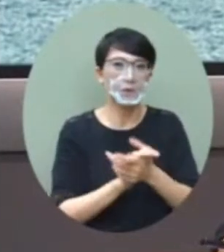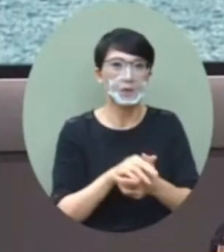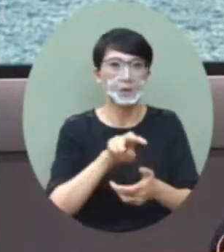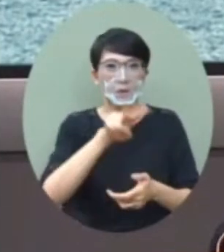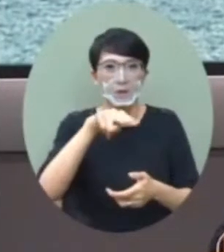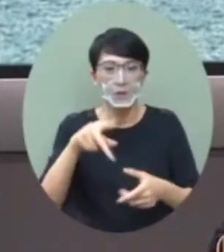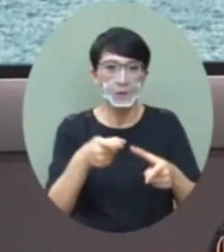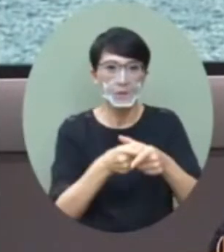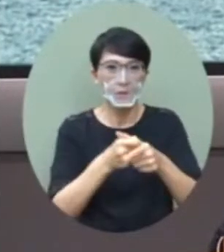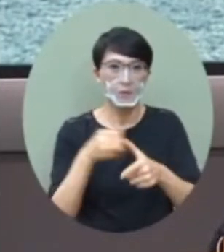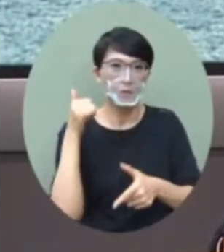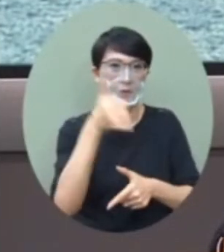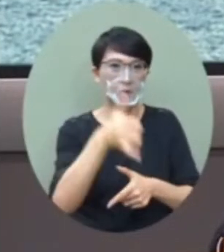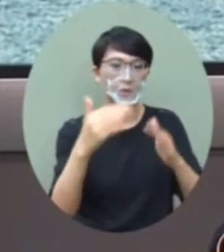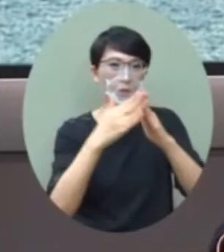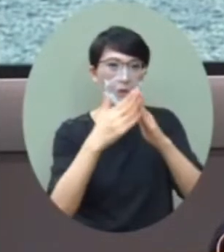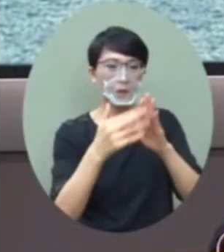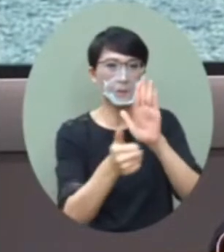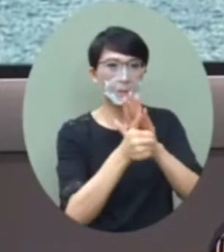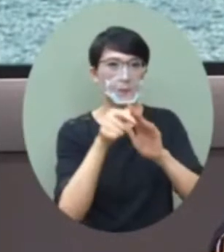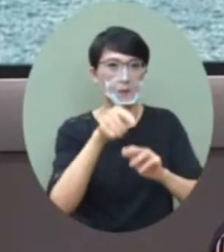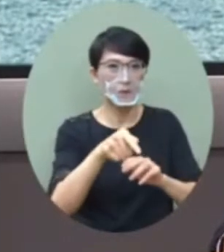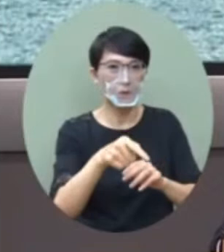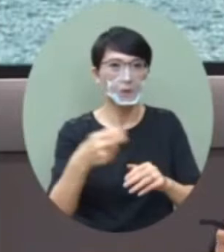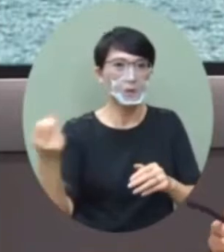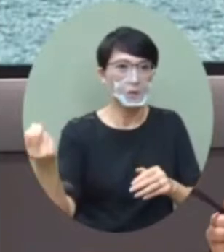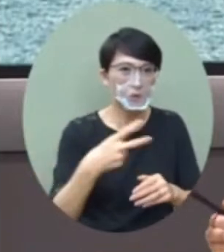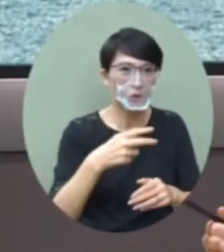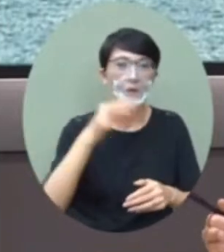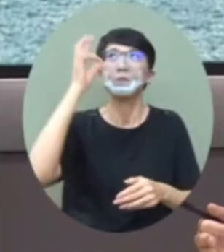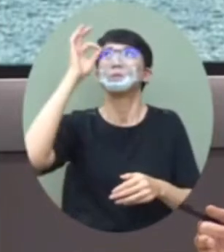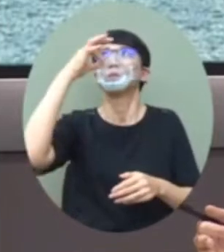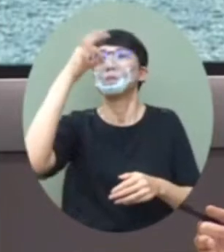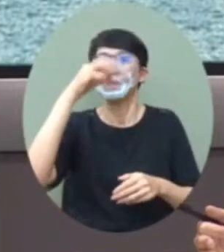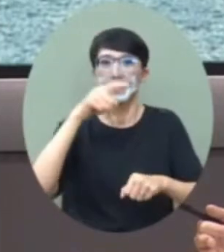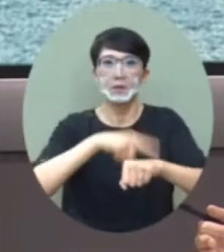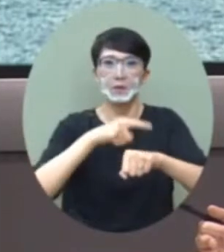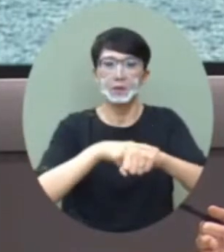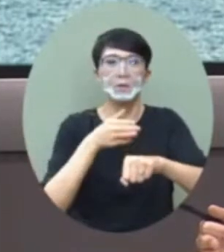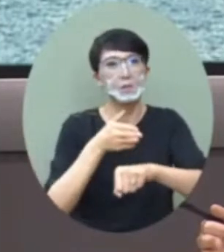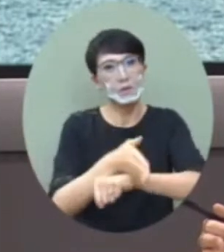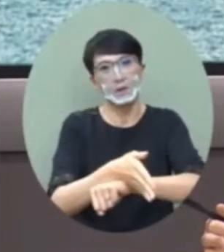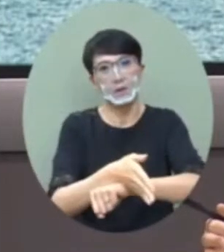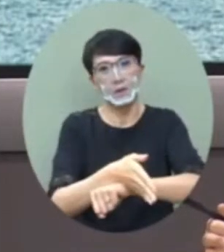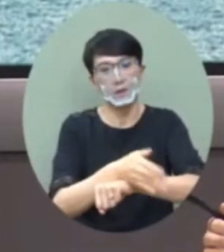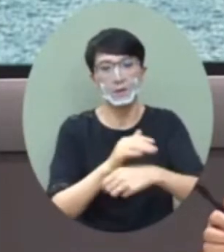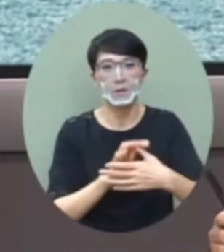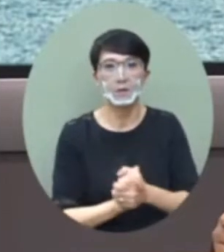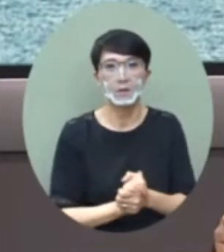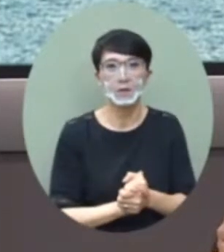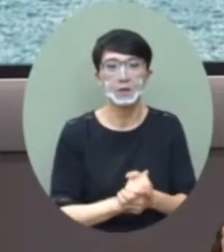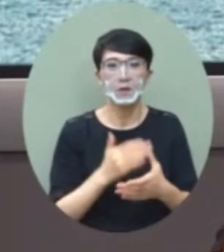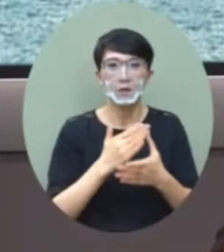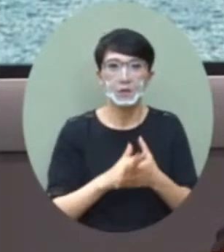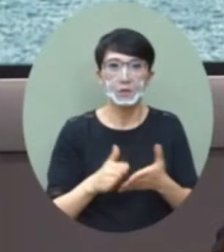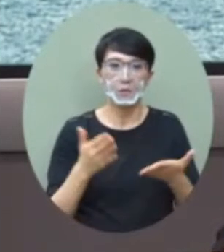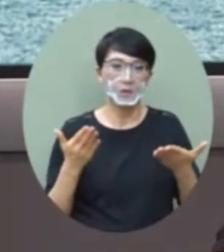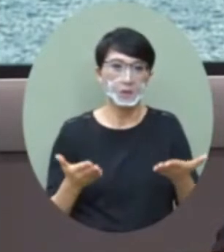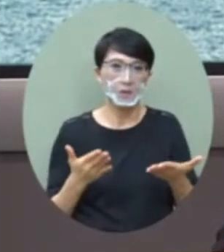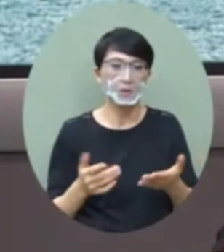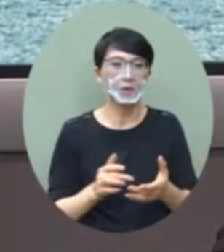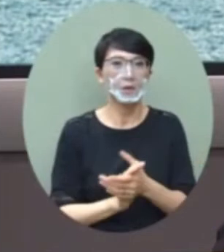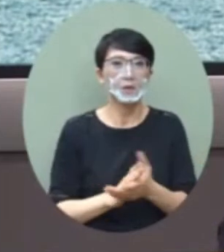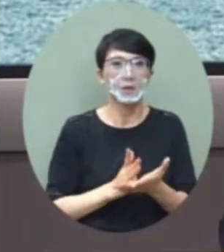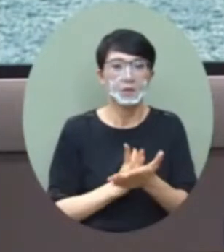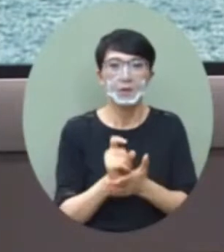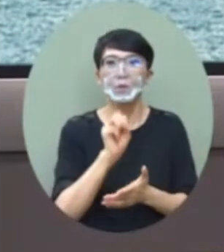ask members of the public to upload the information immediately after receiving the message. They simply have